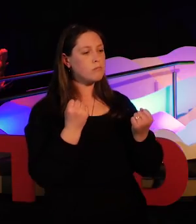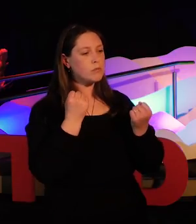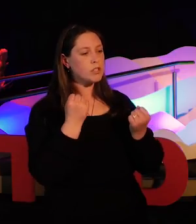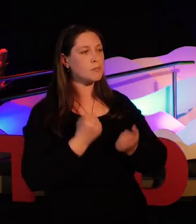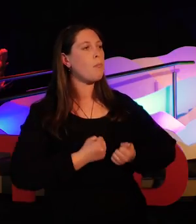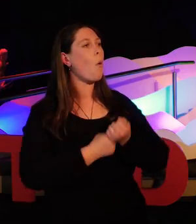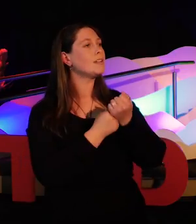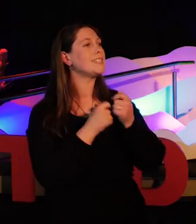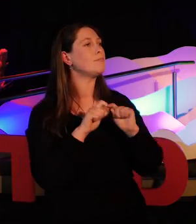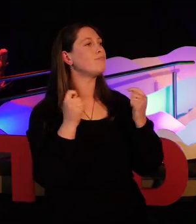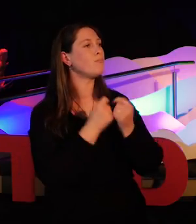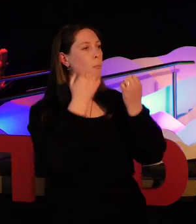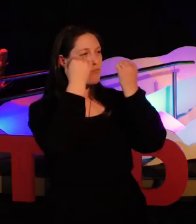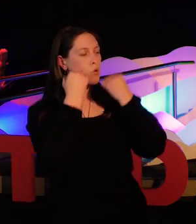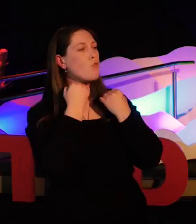them.